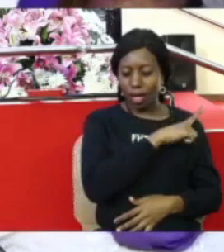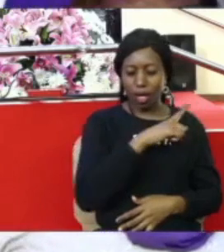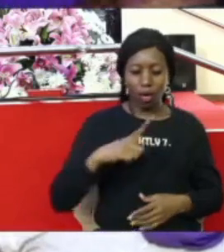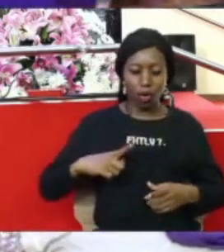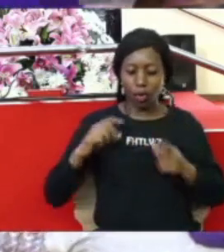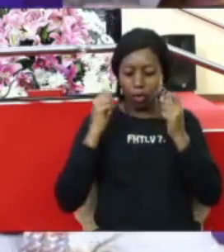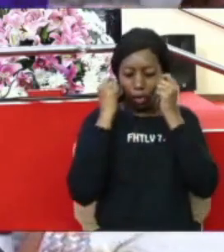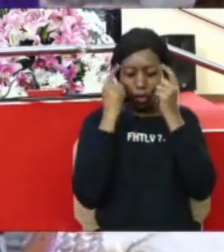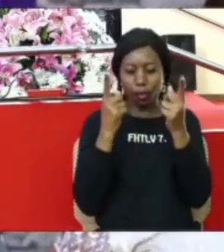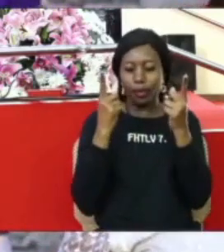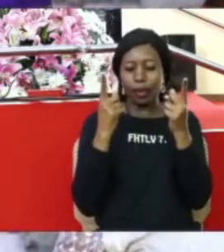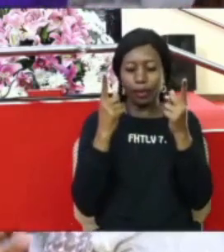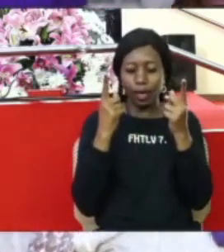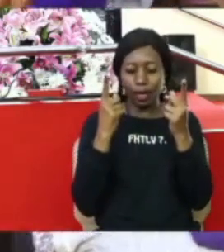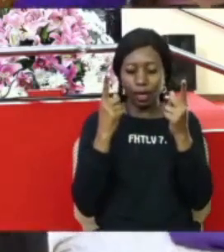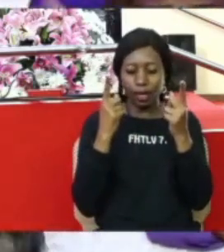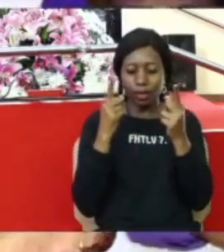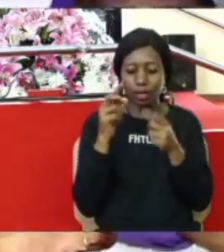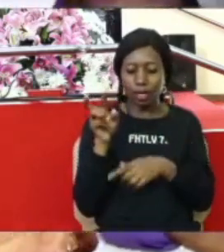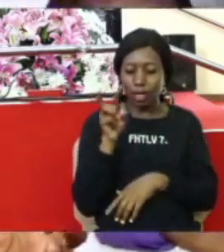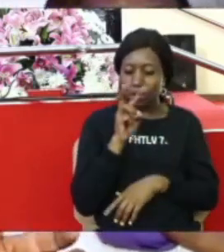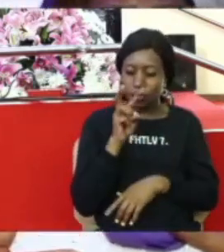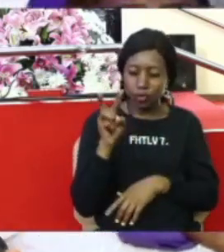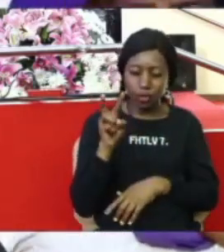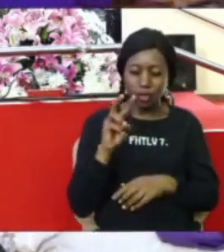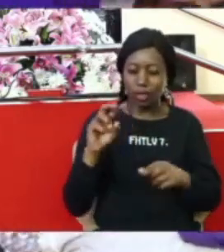eyes. To see the unlimited.